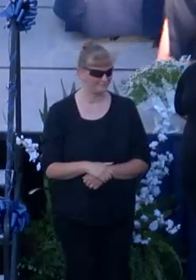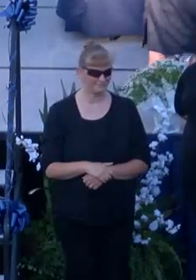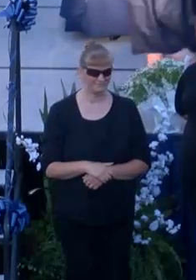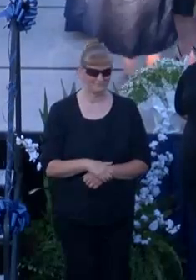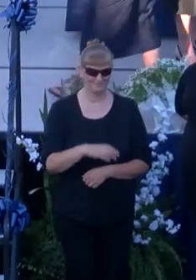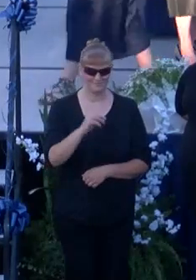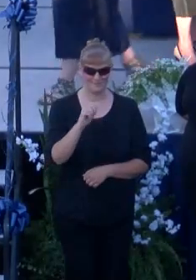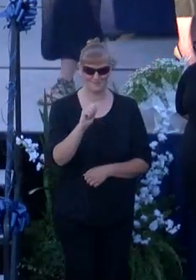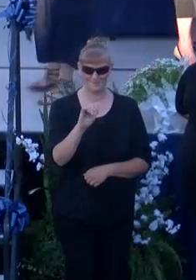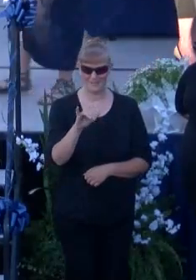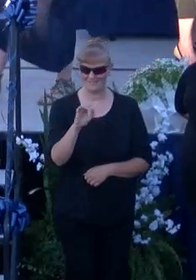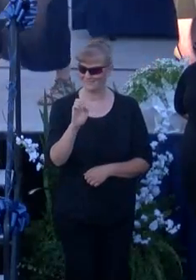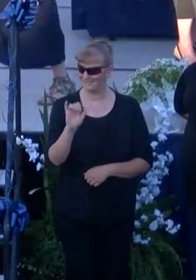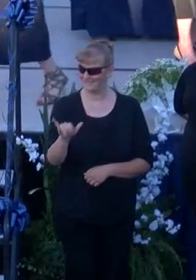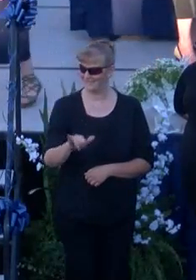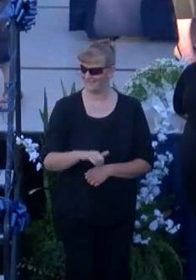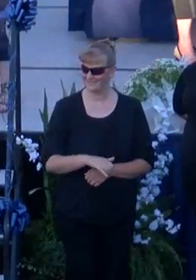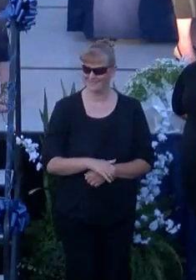Macy Leppert.